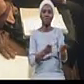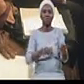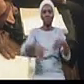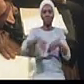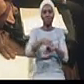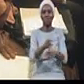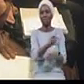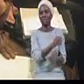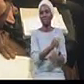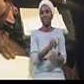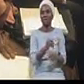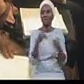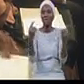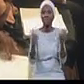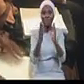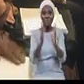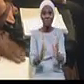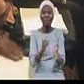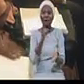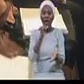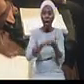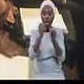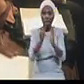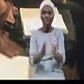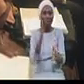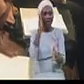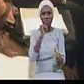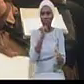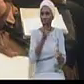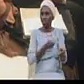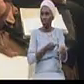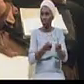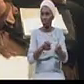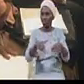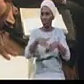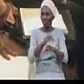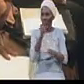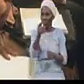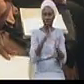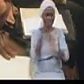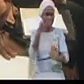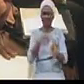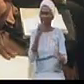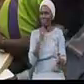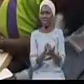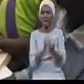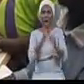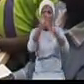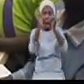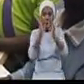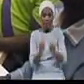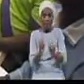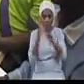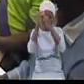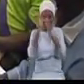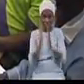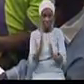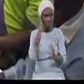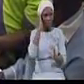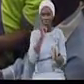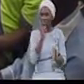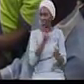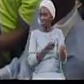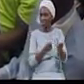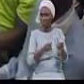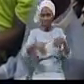The people of dark powers will not rule over you. Idol worshippers will not rule over you.